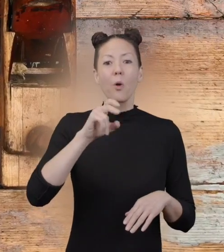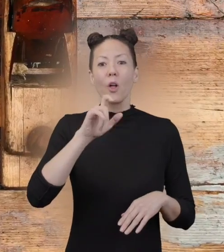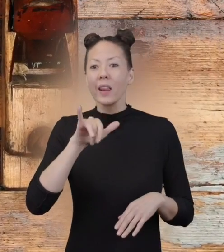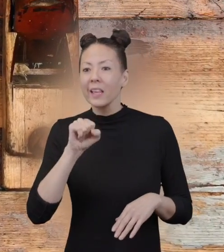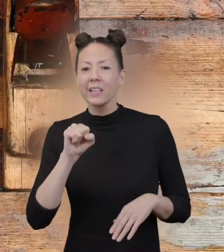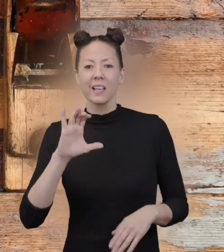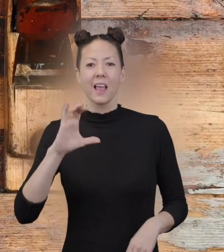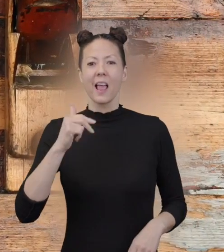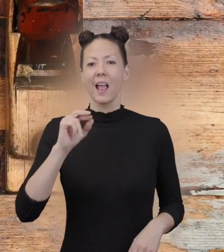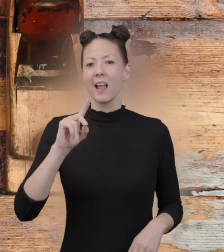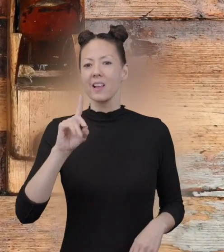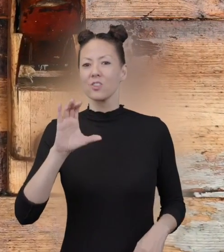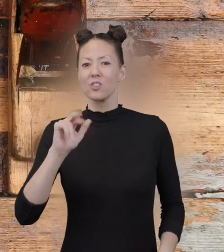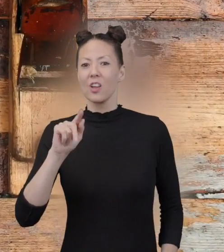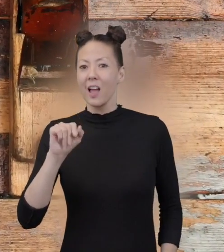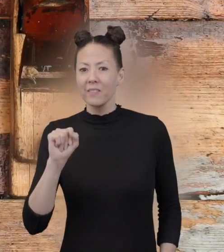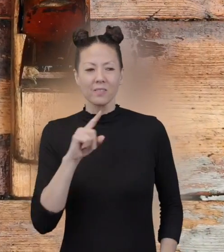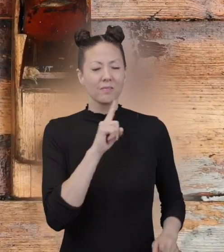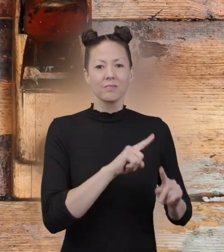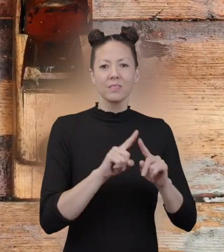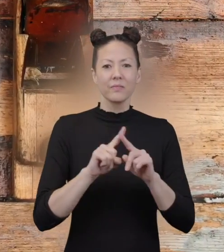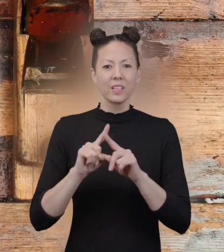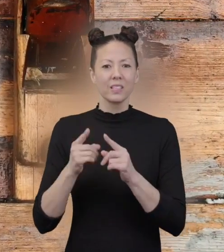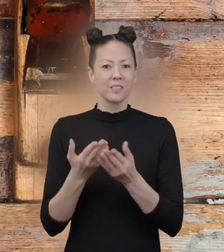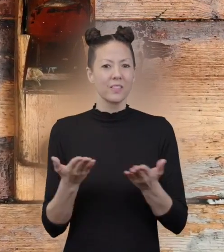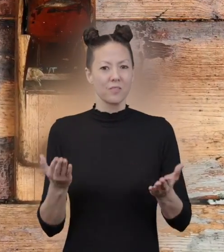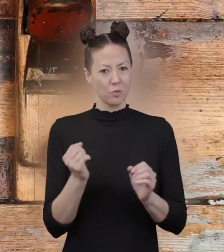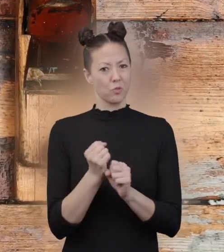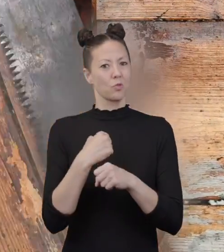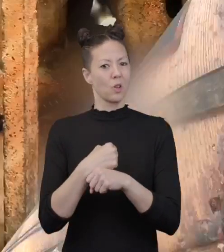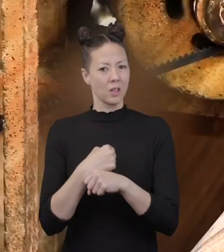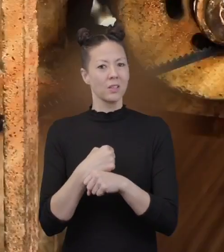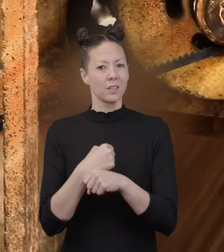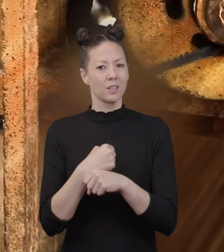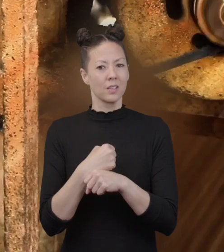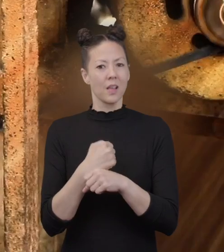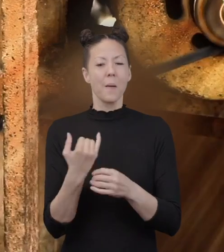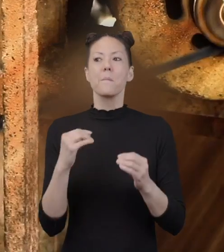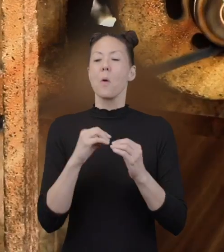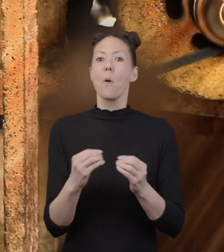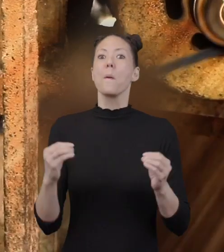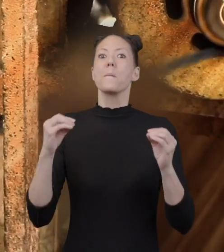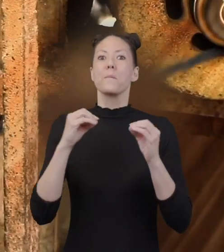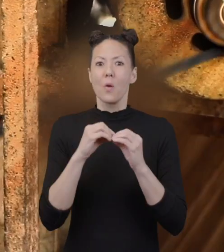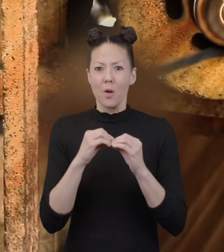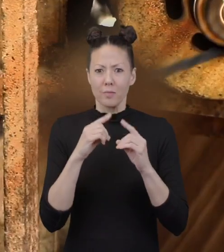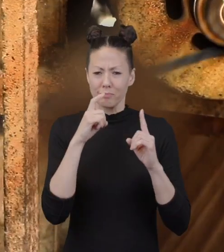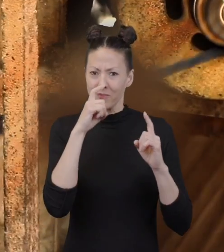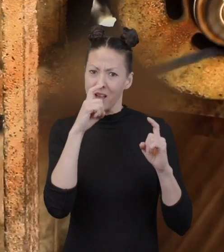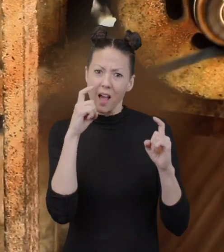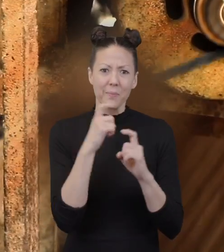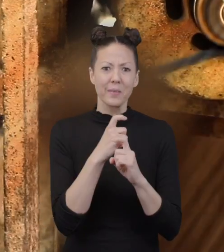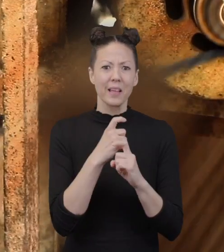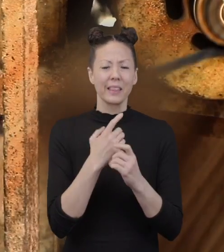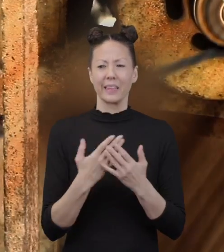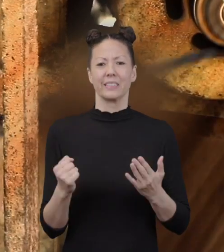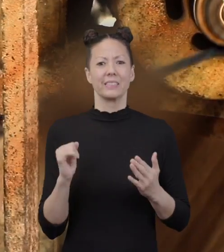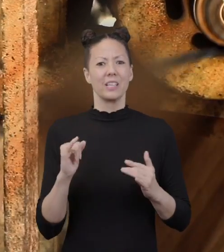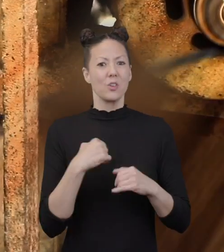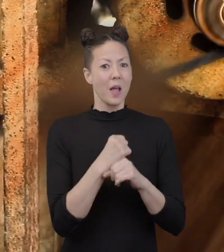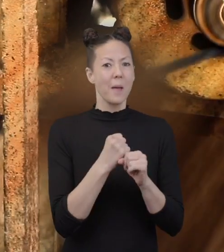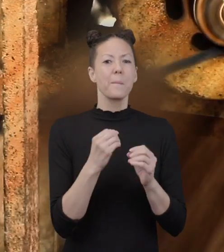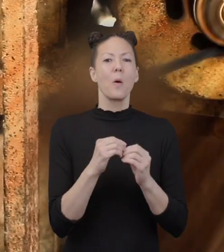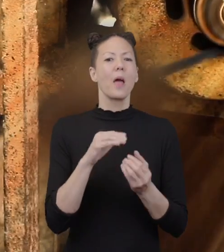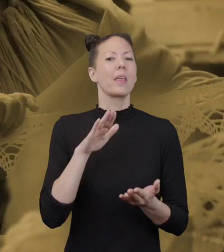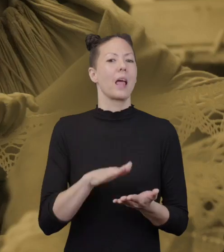pulleys, handcarts, and other devices were created so that more and more complicated things could be created with